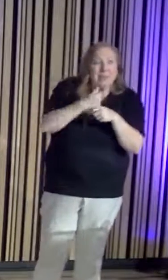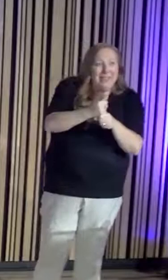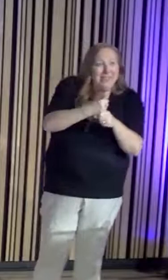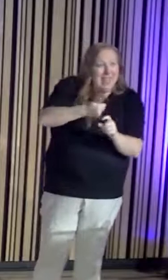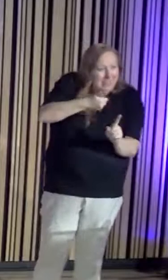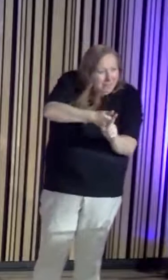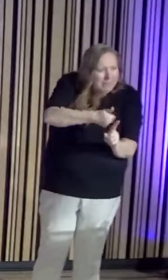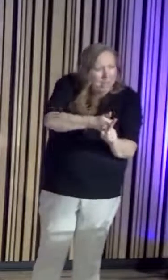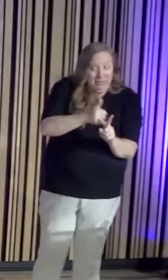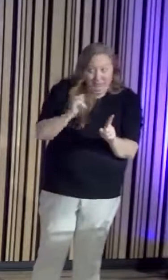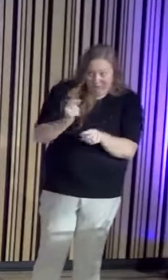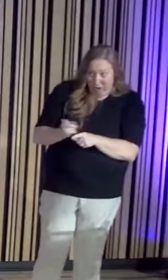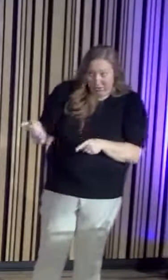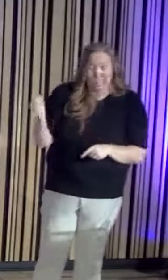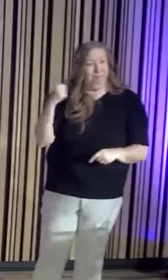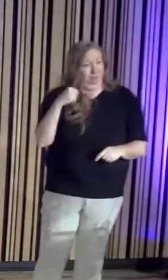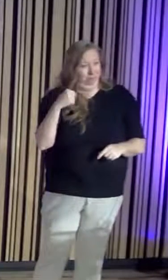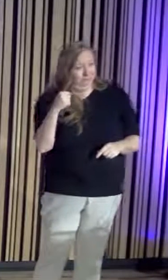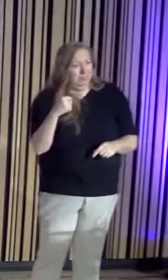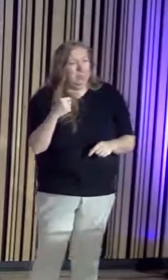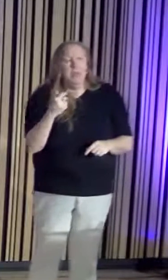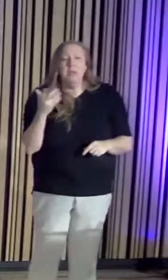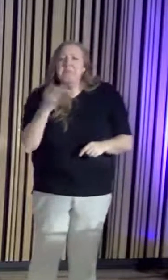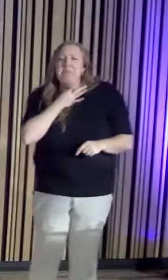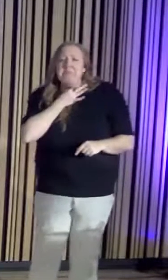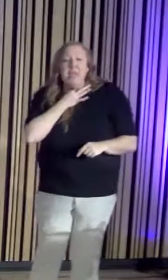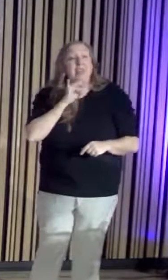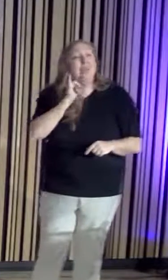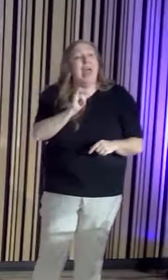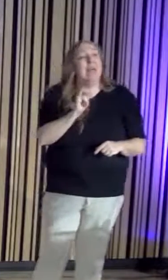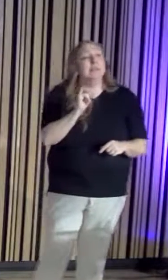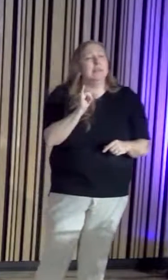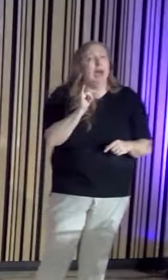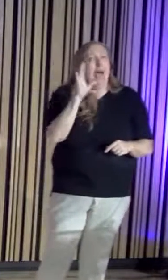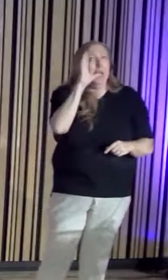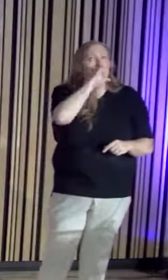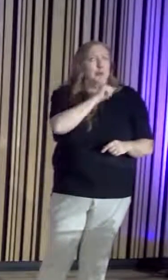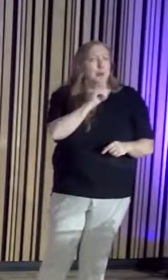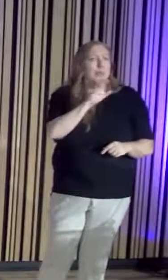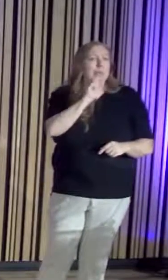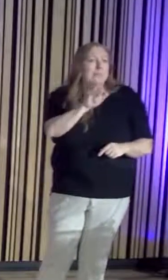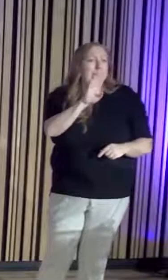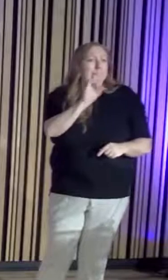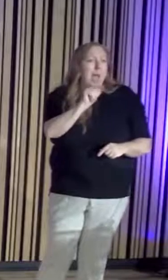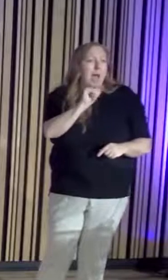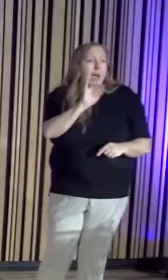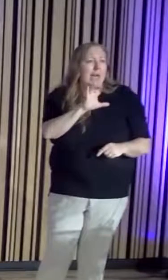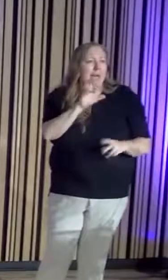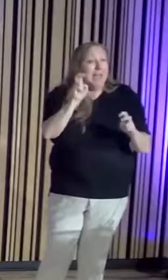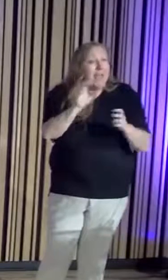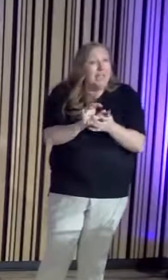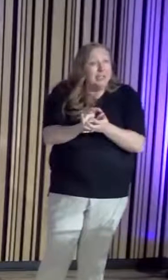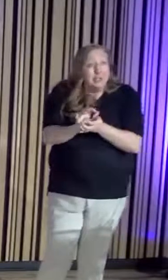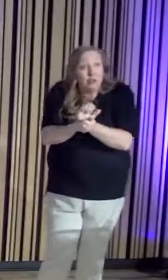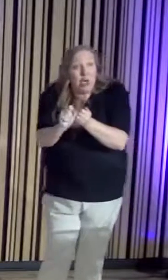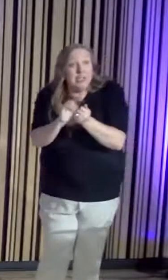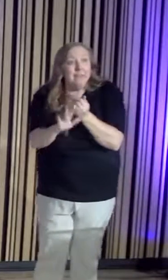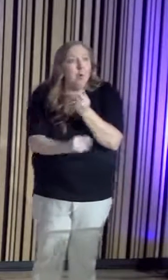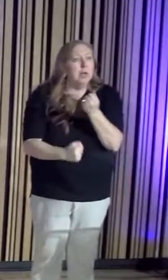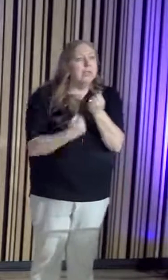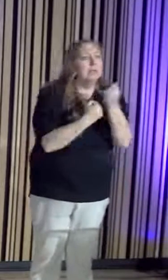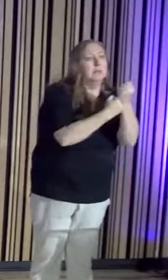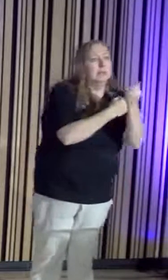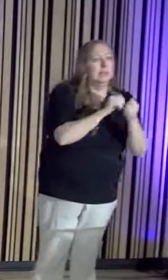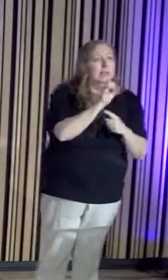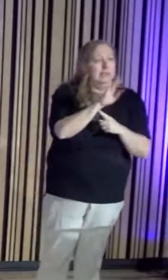right? So what actually is going on in that? That's purely symbiotic, I assume, but it could be destructive symbiosis or constructive. I mean, like for human,